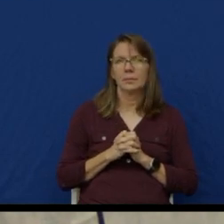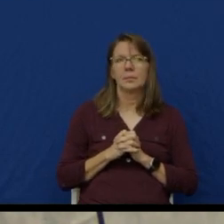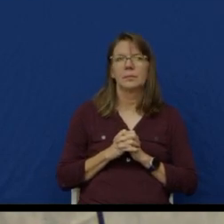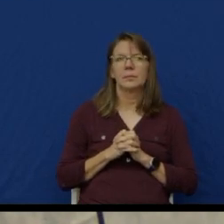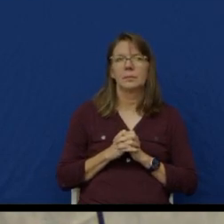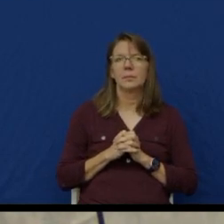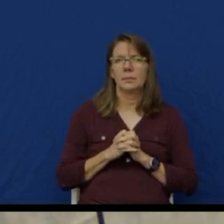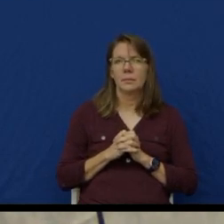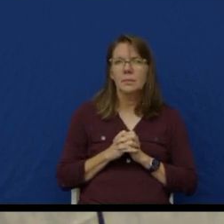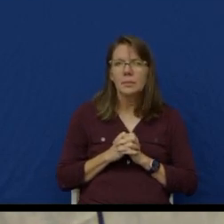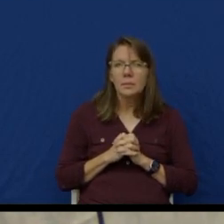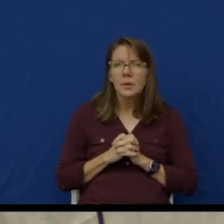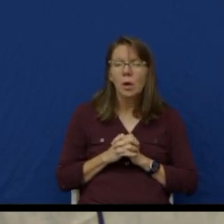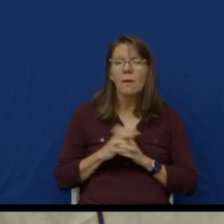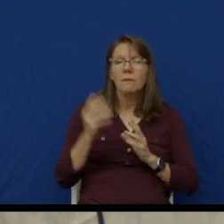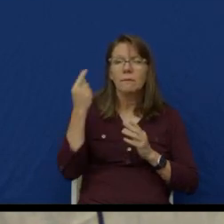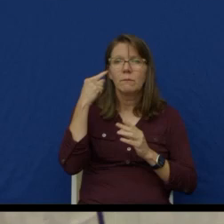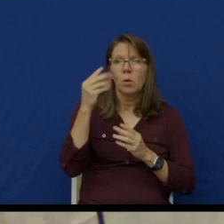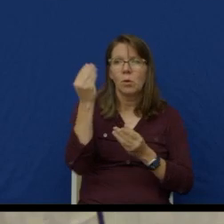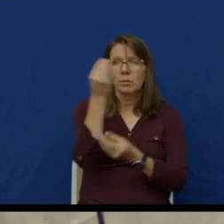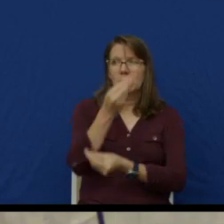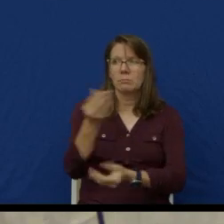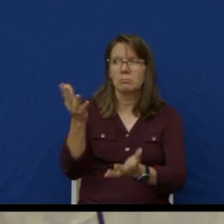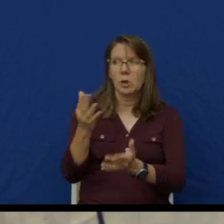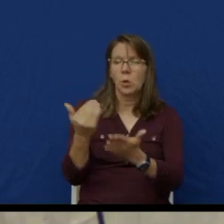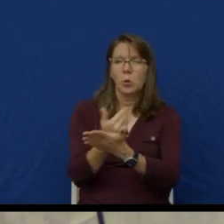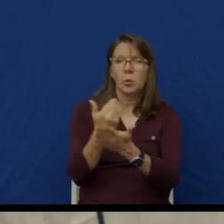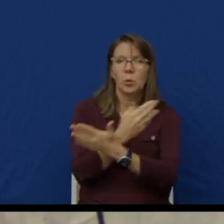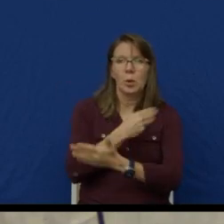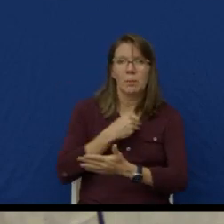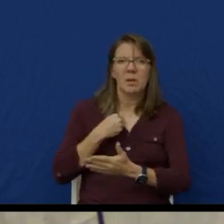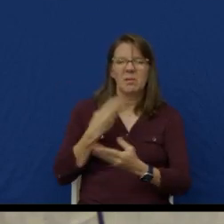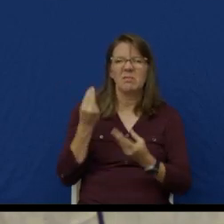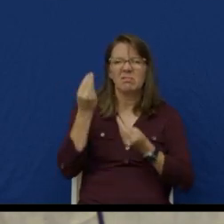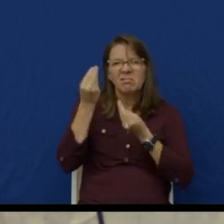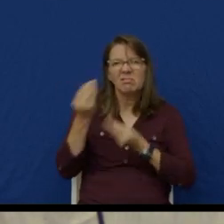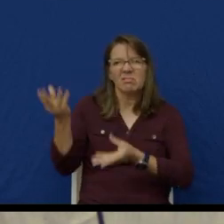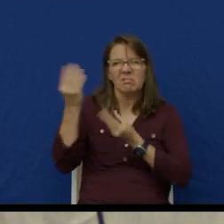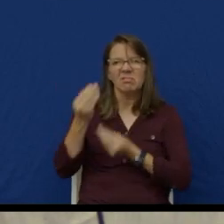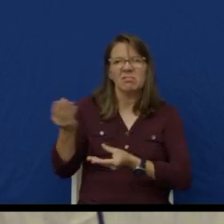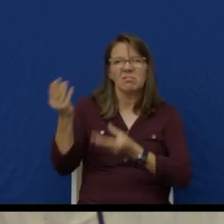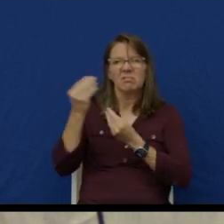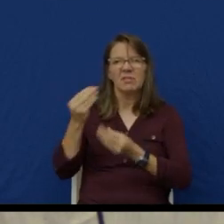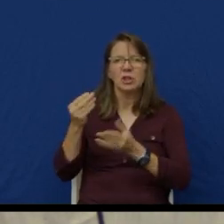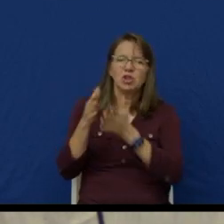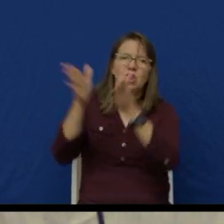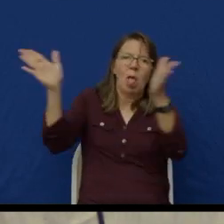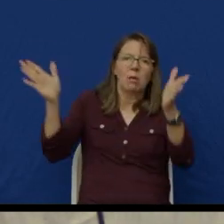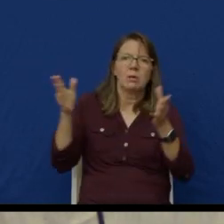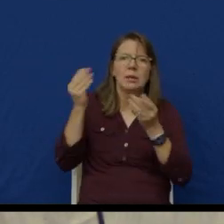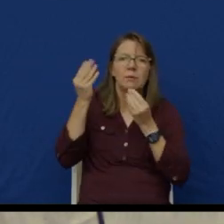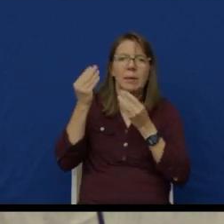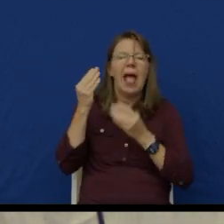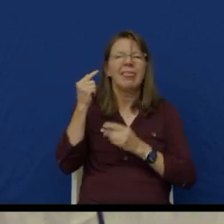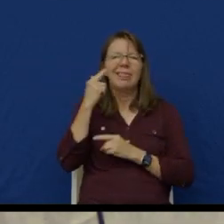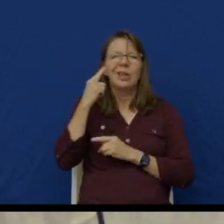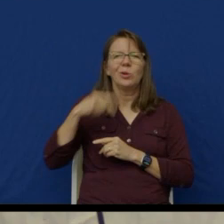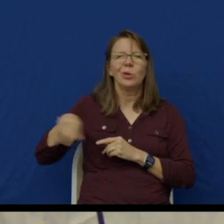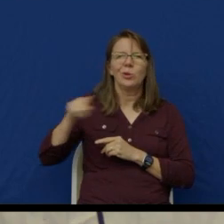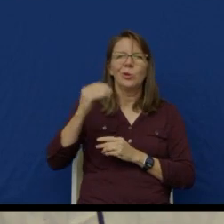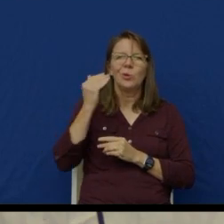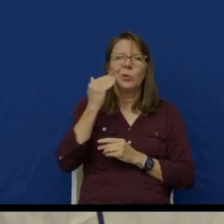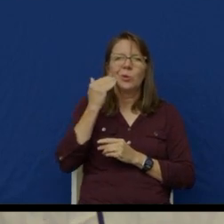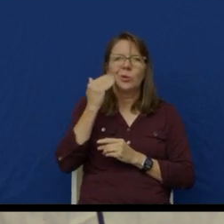So since we have some new members, I just wanted to give you all some just general information that you see there. I think most everybody knows that